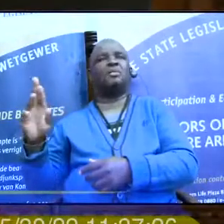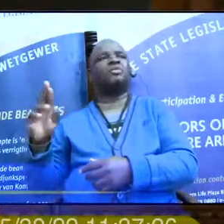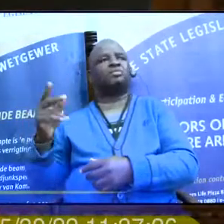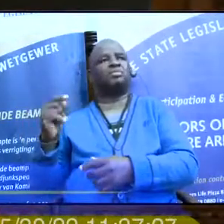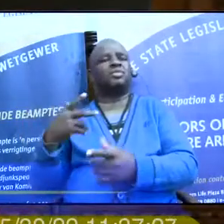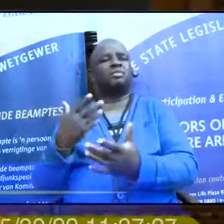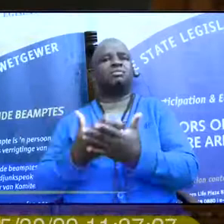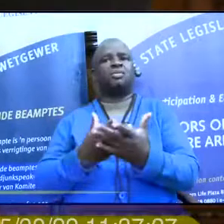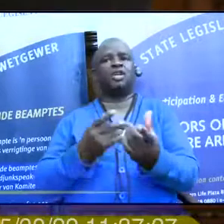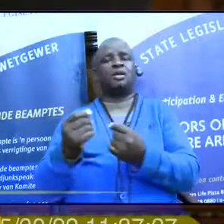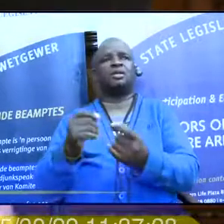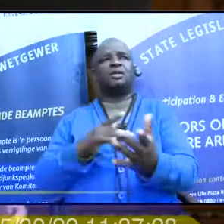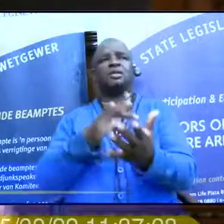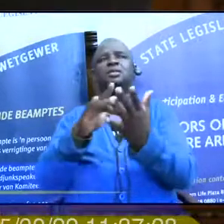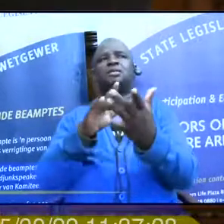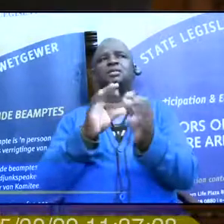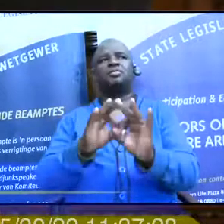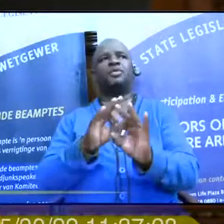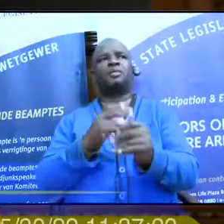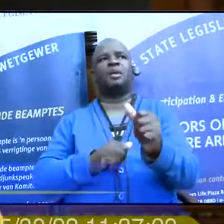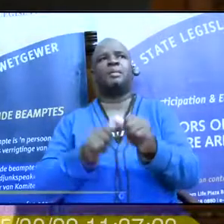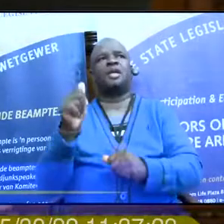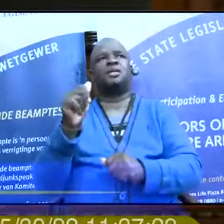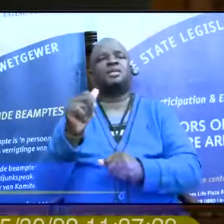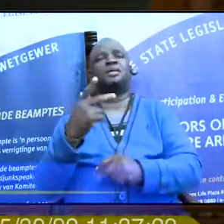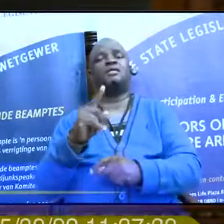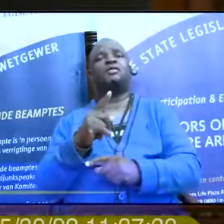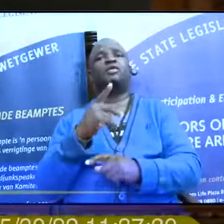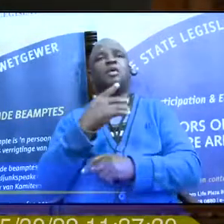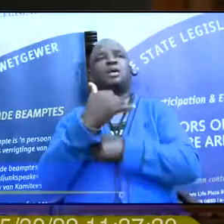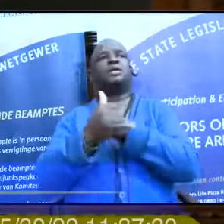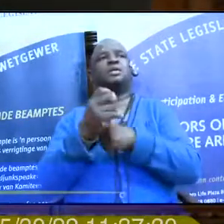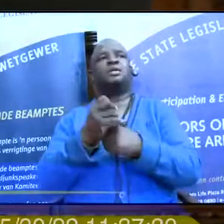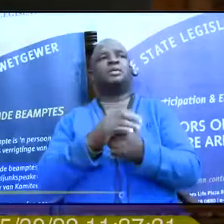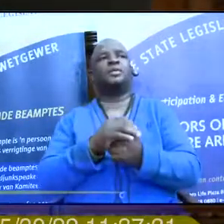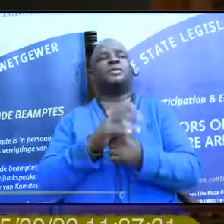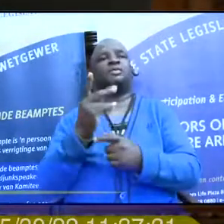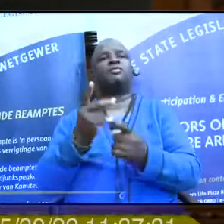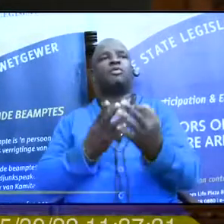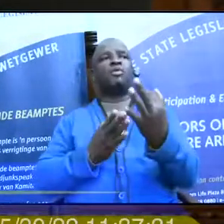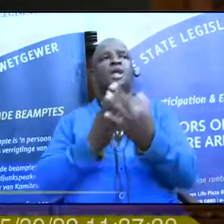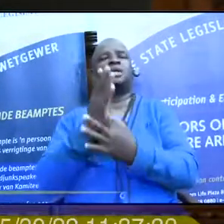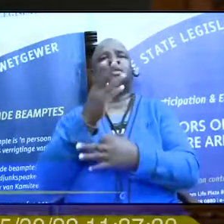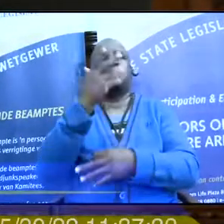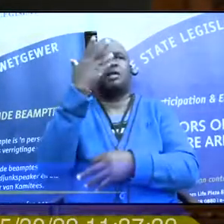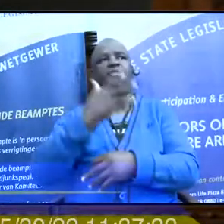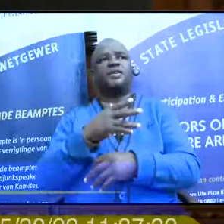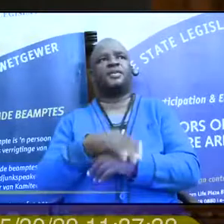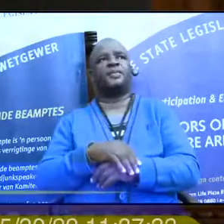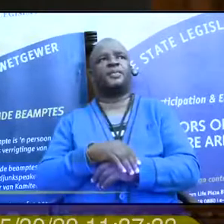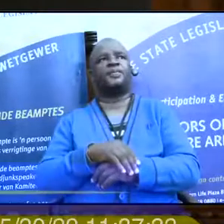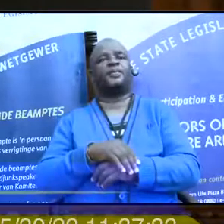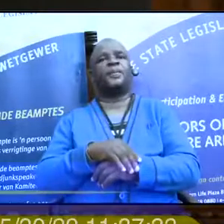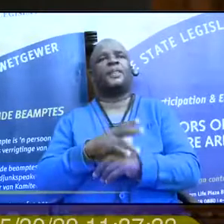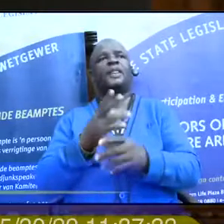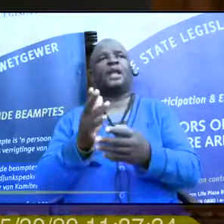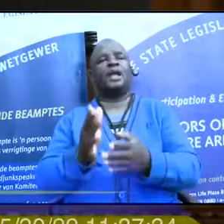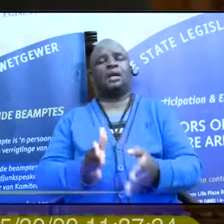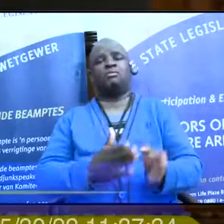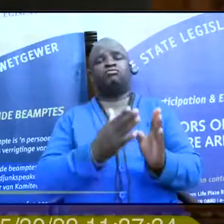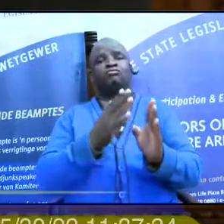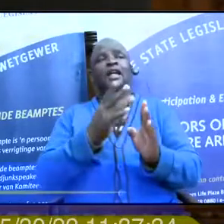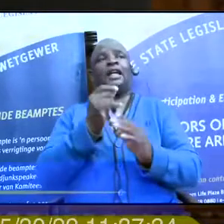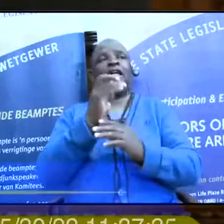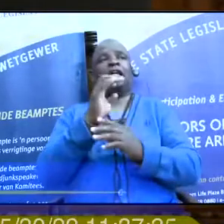cannot be a favorable industrial hub for this country and a gateway into africa on investment promotion i spoke about